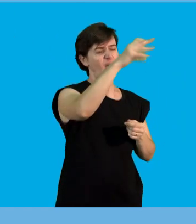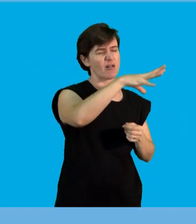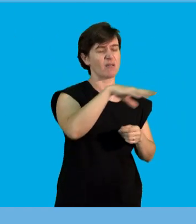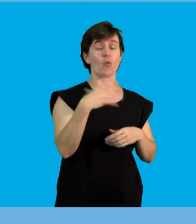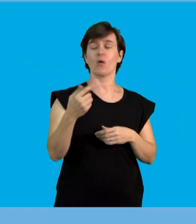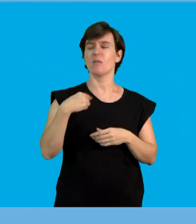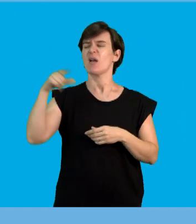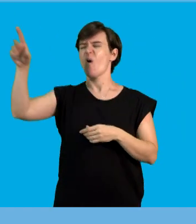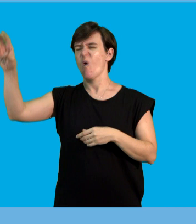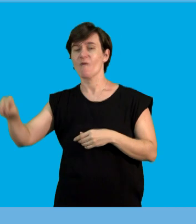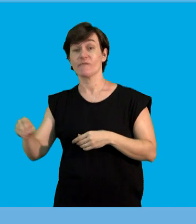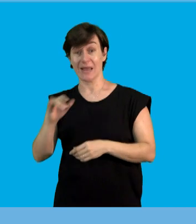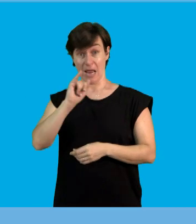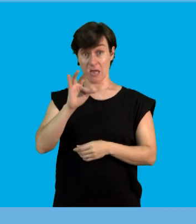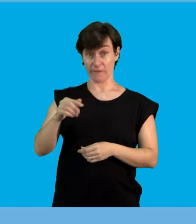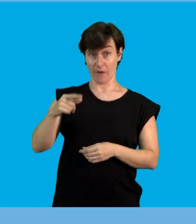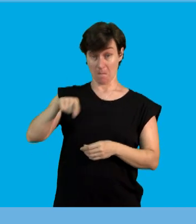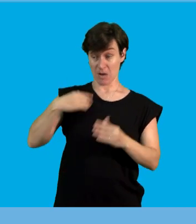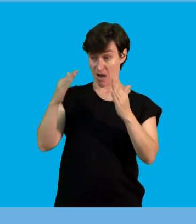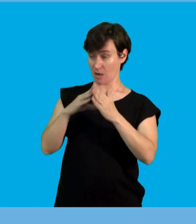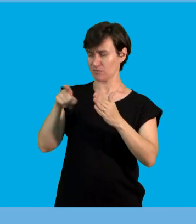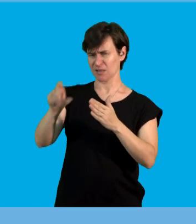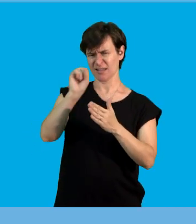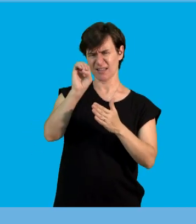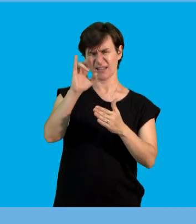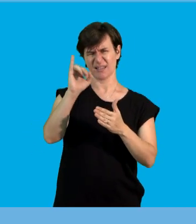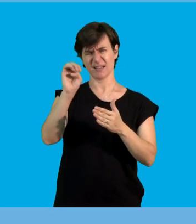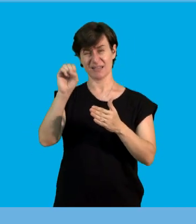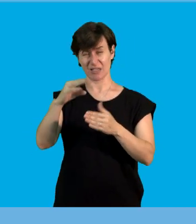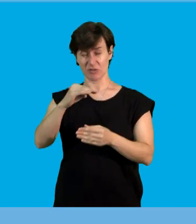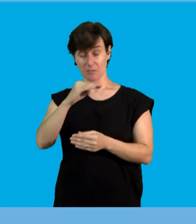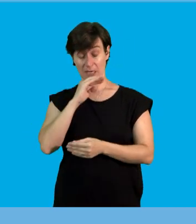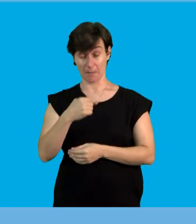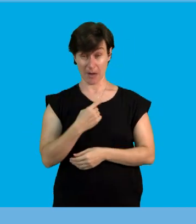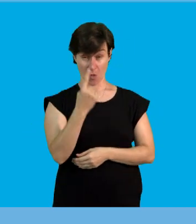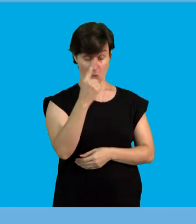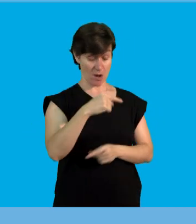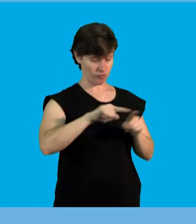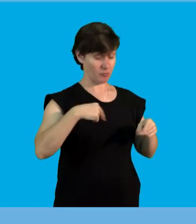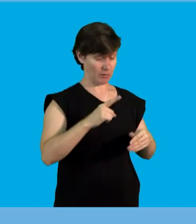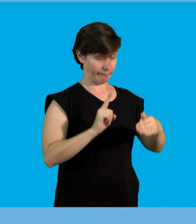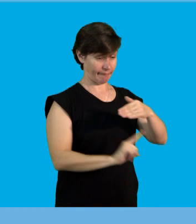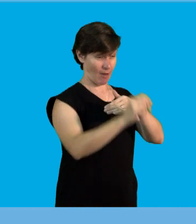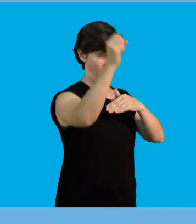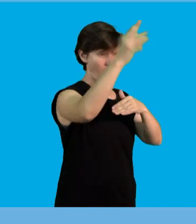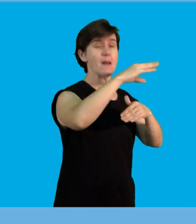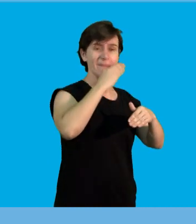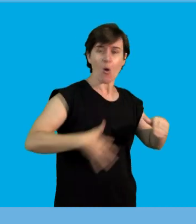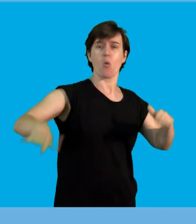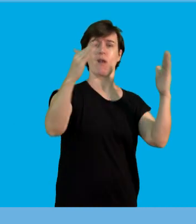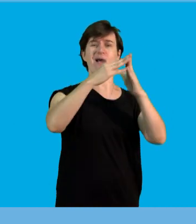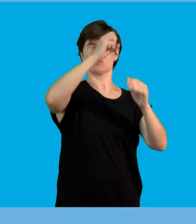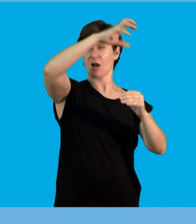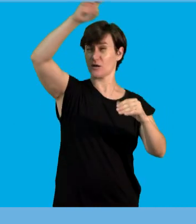was connected in series, when you switch on one light bulb, that means you have to switch on all the light bulbs. But if you switch